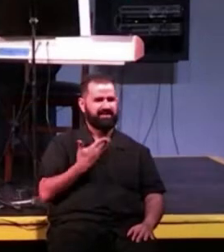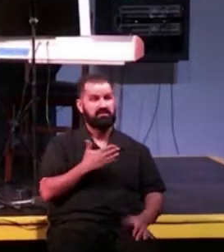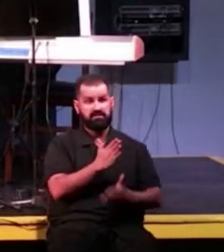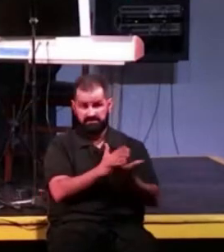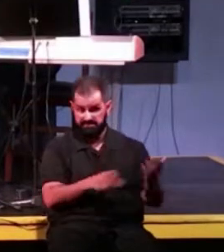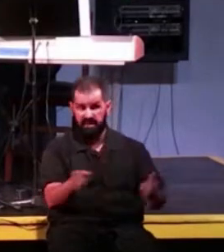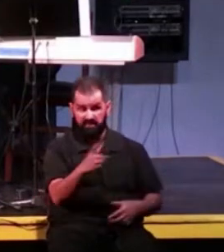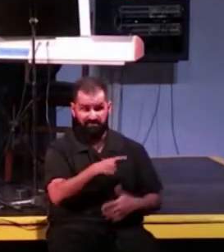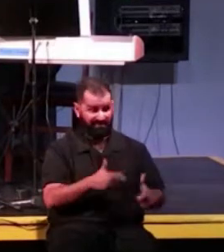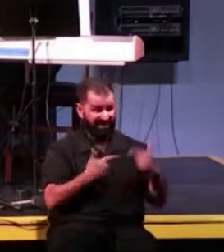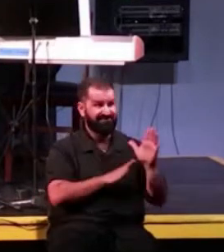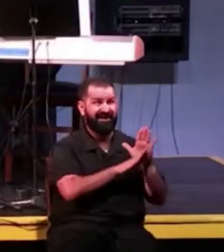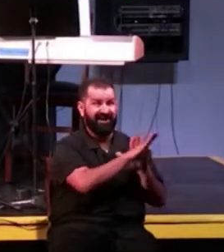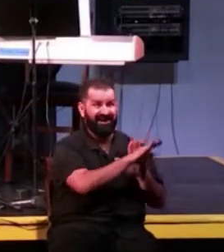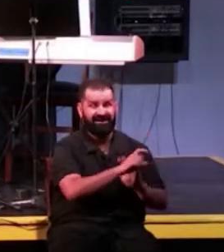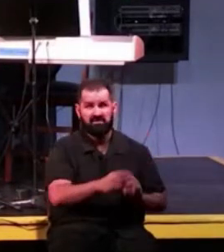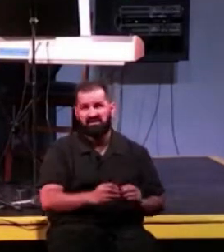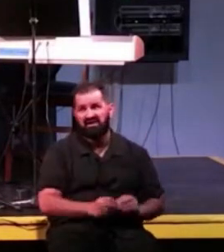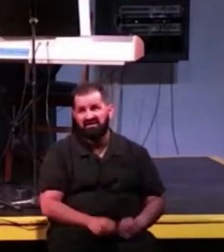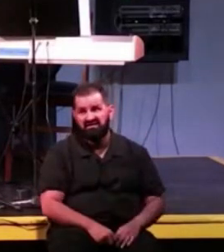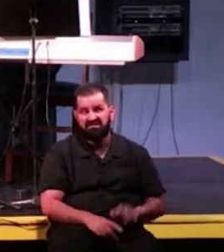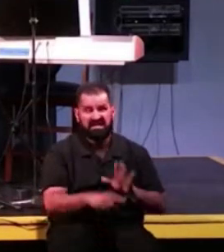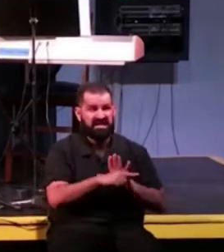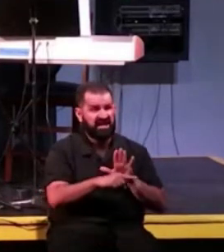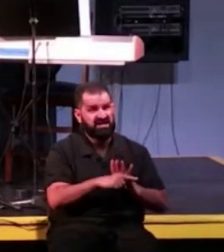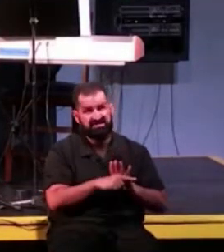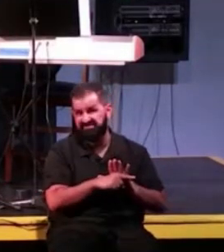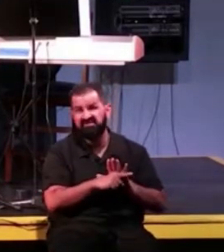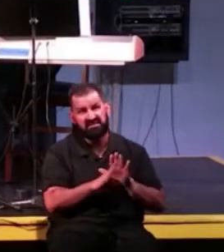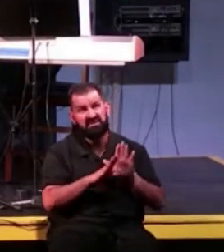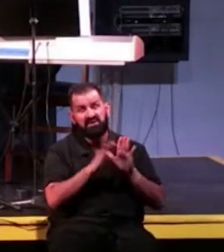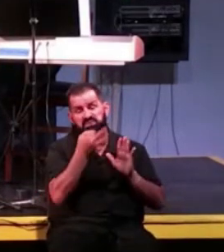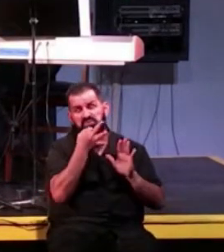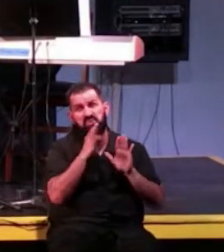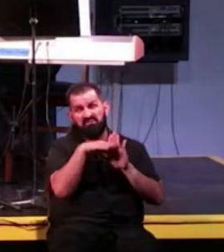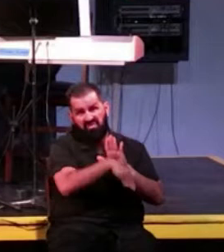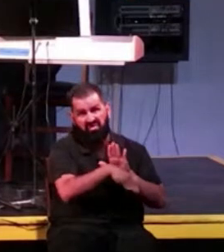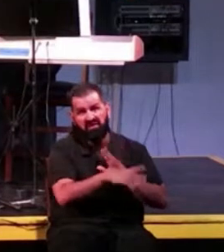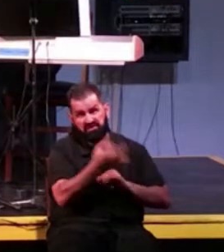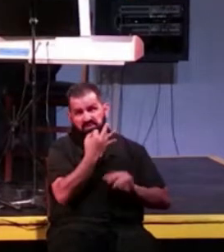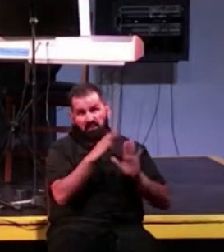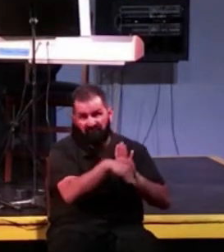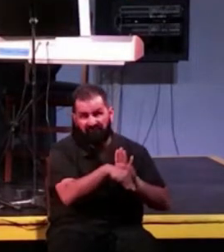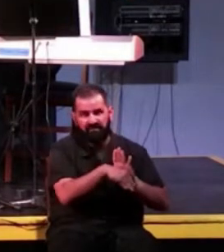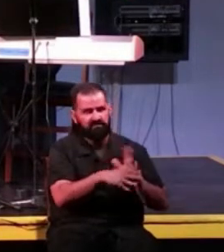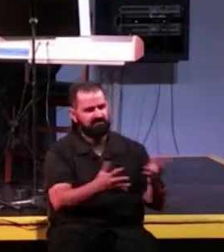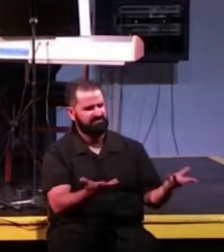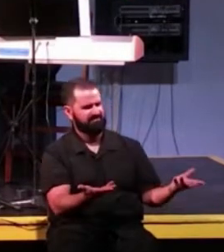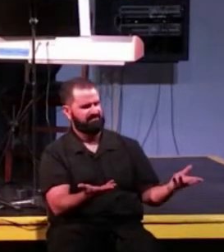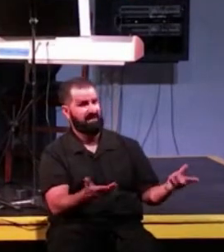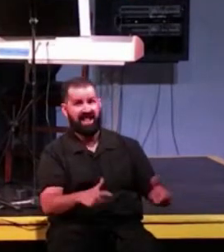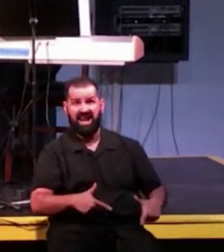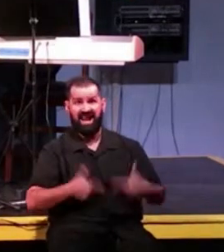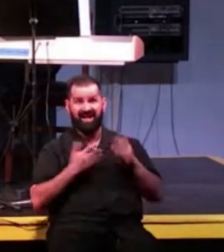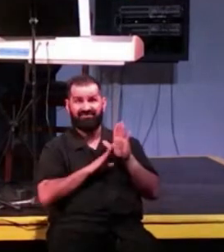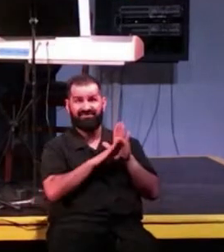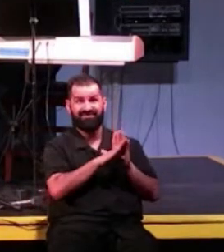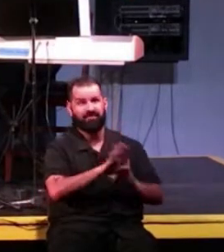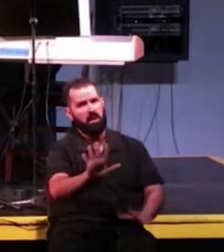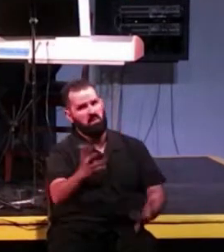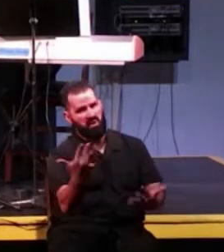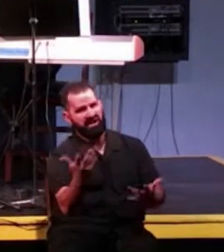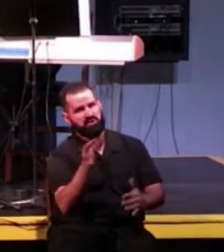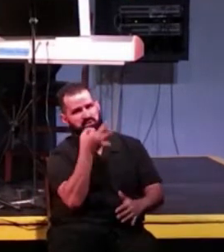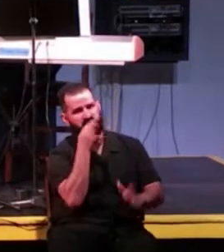of you, when times are good, you're not happy because you're so negative and say, it won't last. It won't last. Don't get too excited.